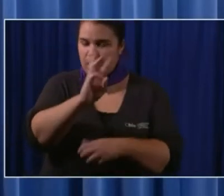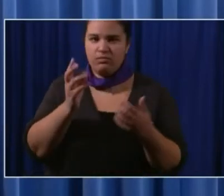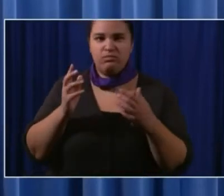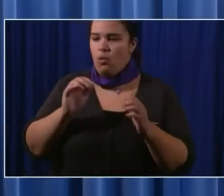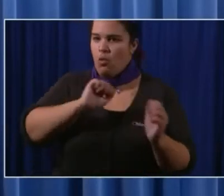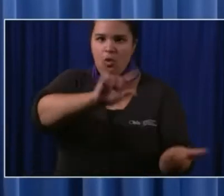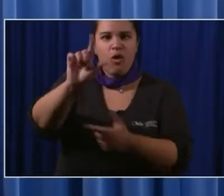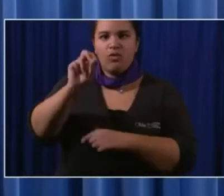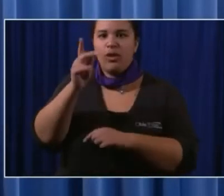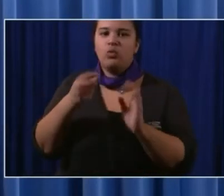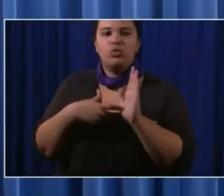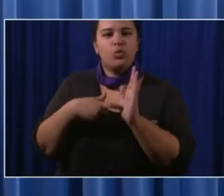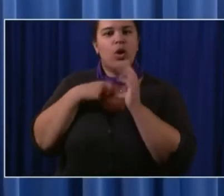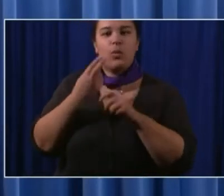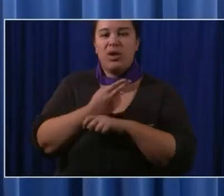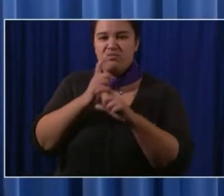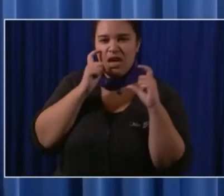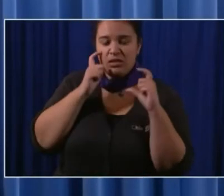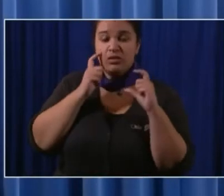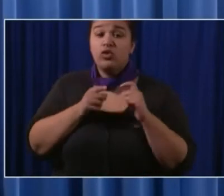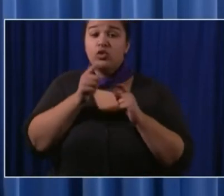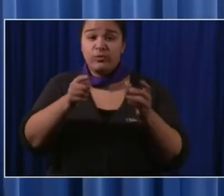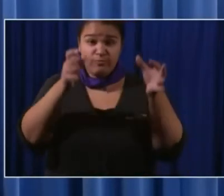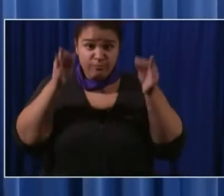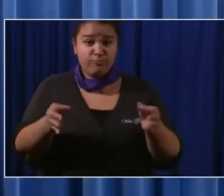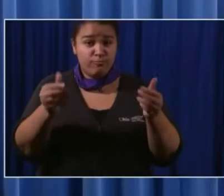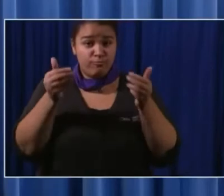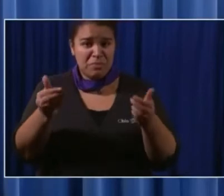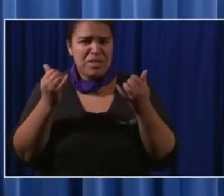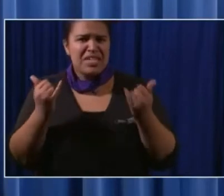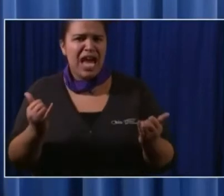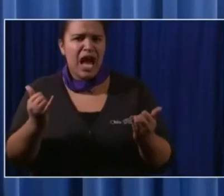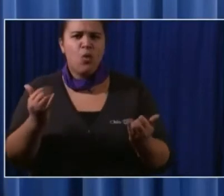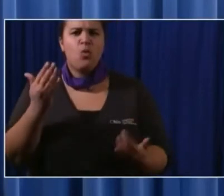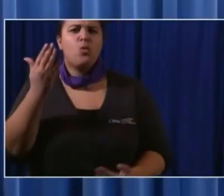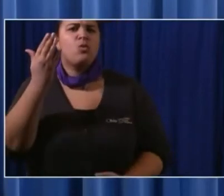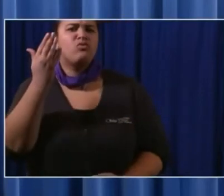was the decision made now, and the fact that you made one, do you wish you would have made it earlier?